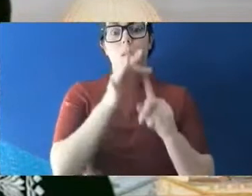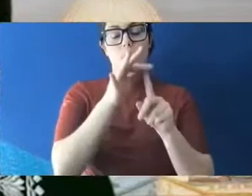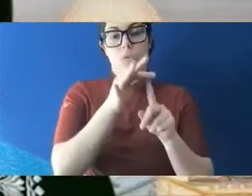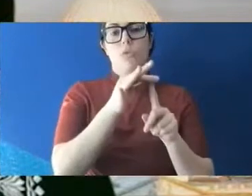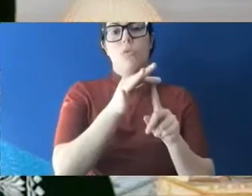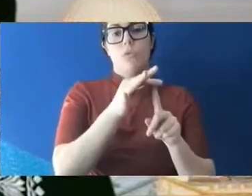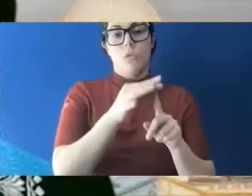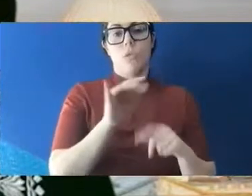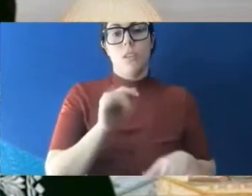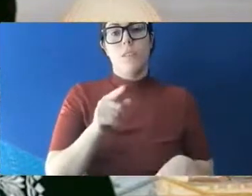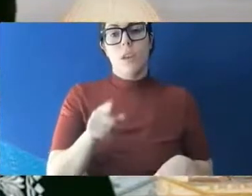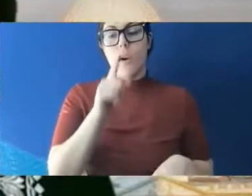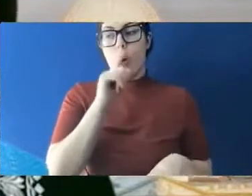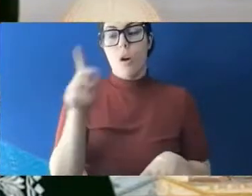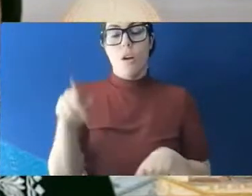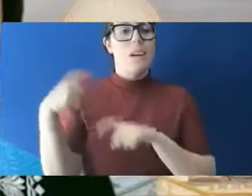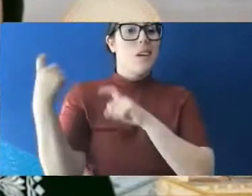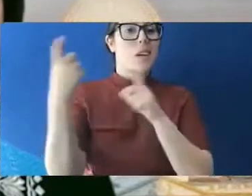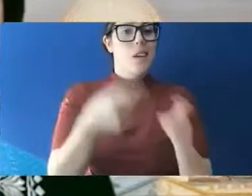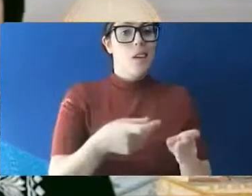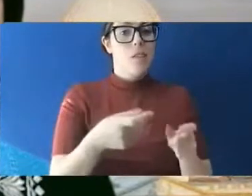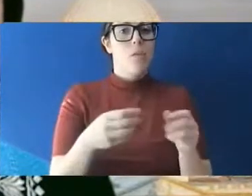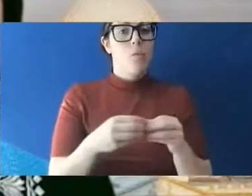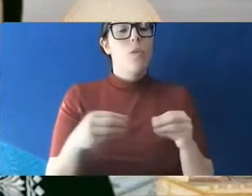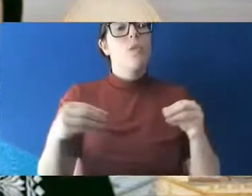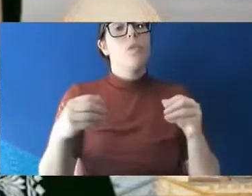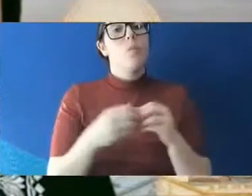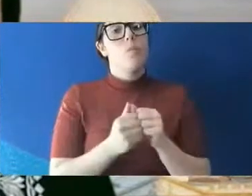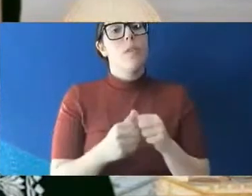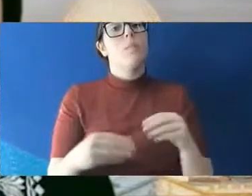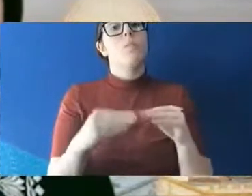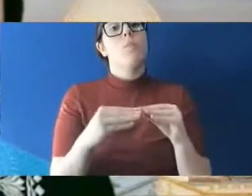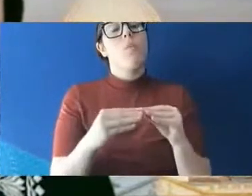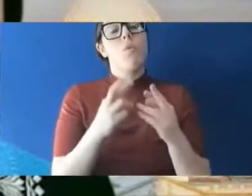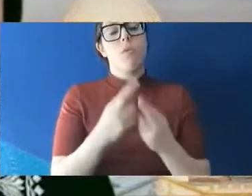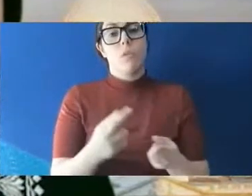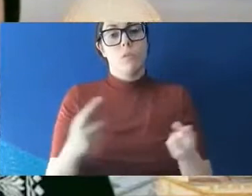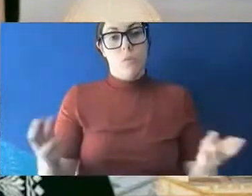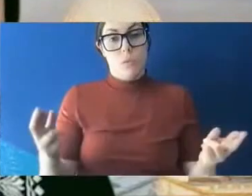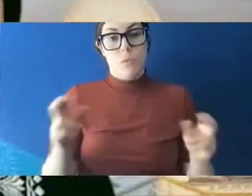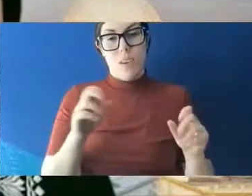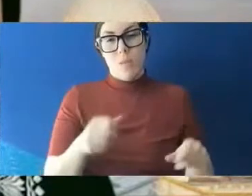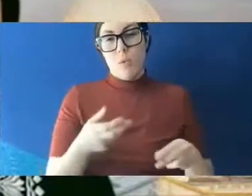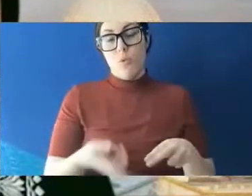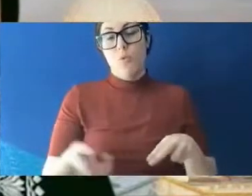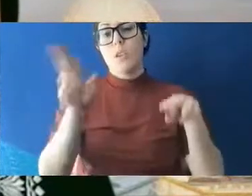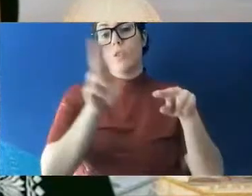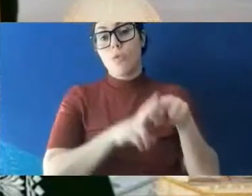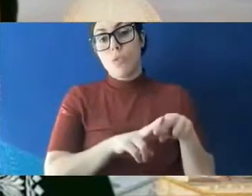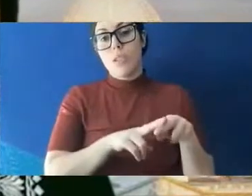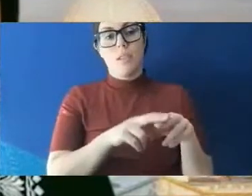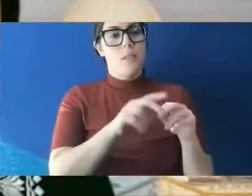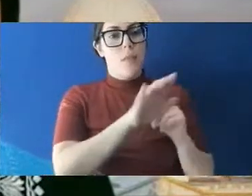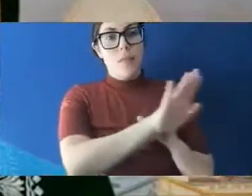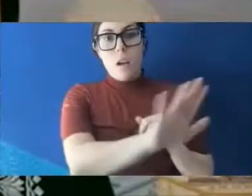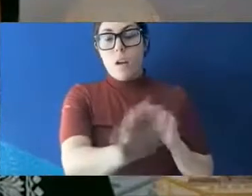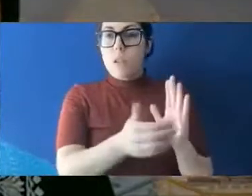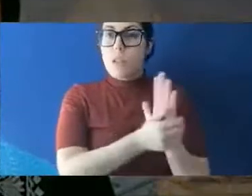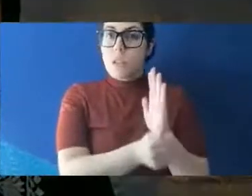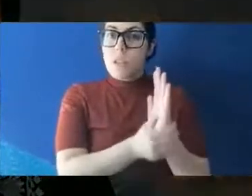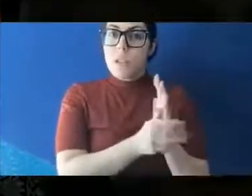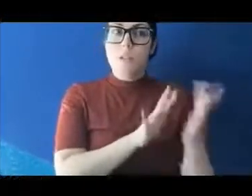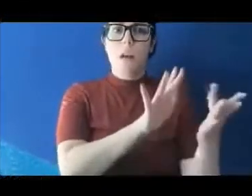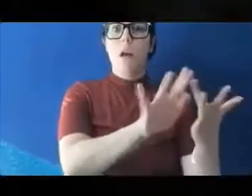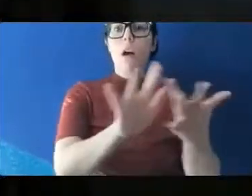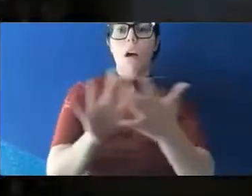especially if they are provided with more resources to increase their skill and